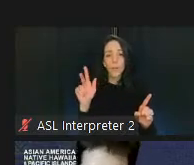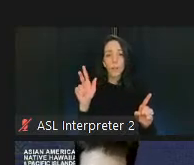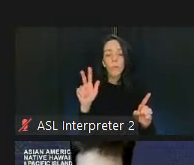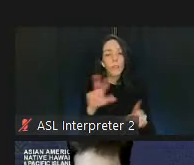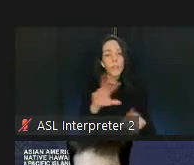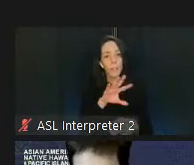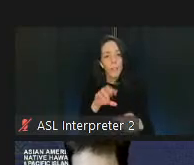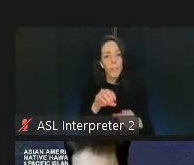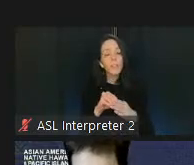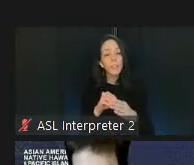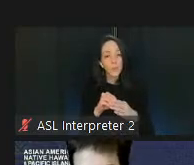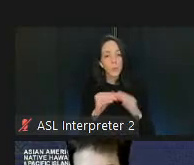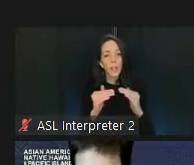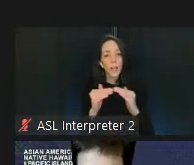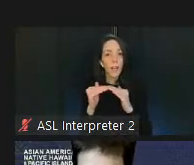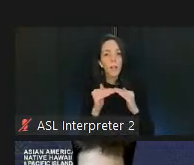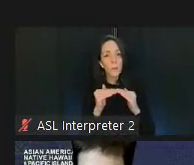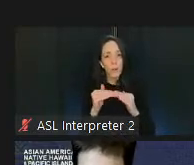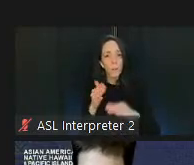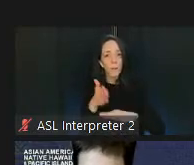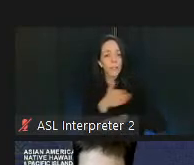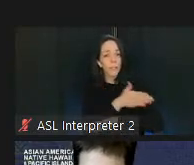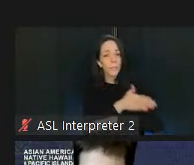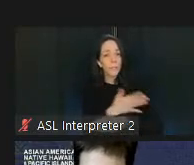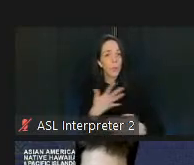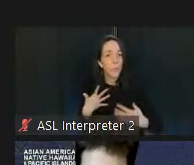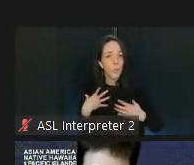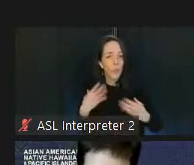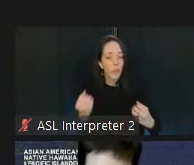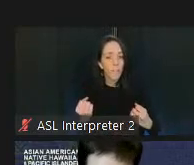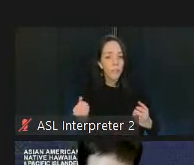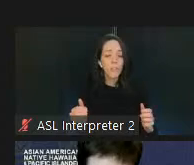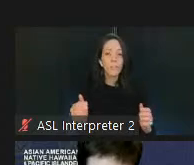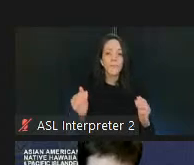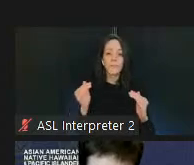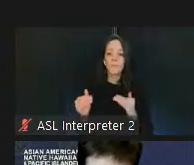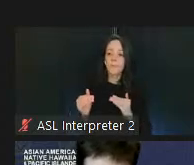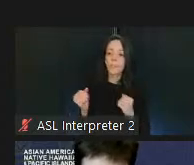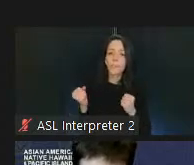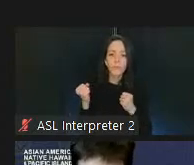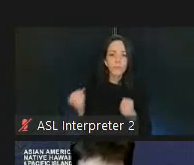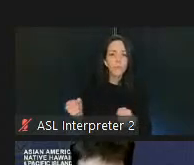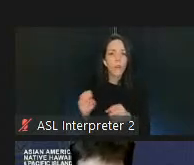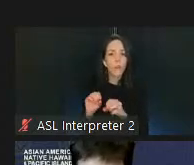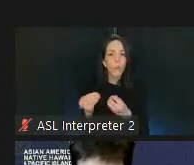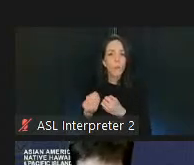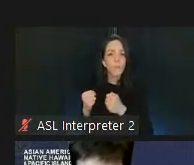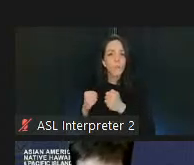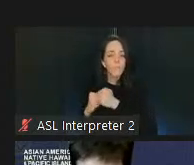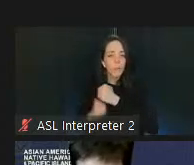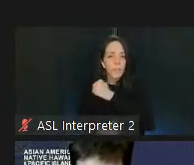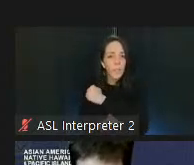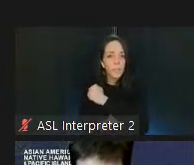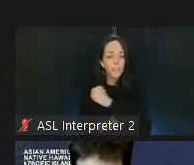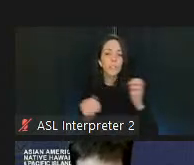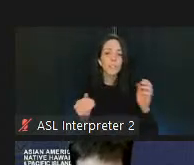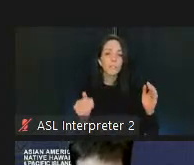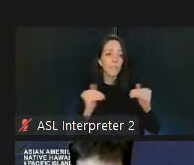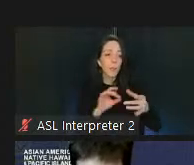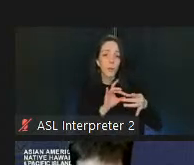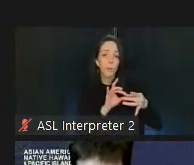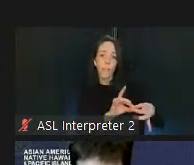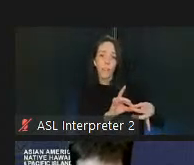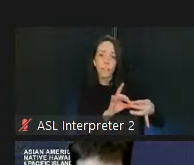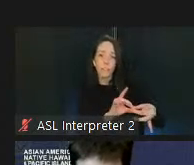an equitable economic recovery, building a strong organizational foundation, building relationships,